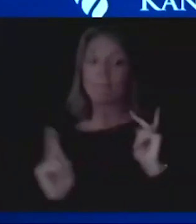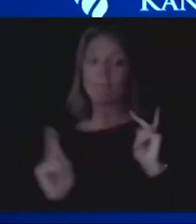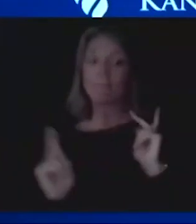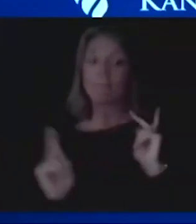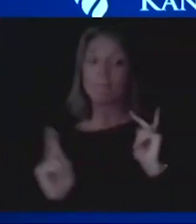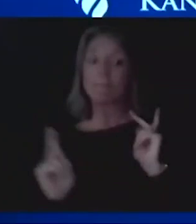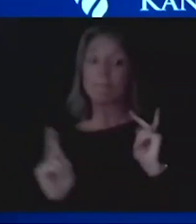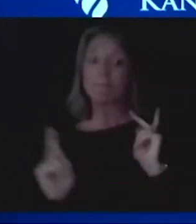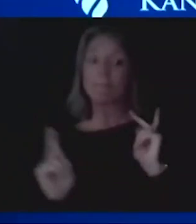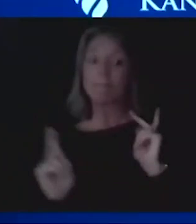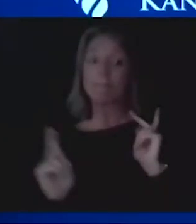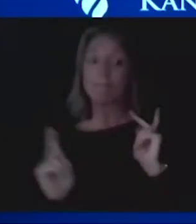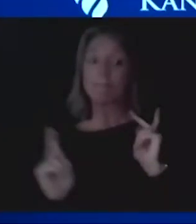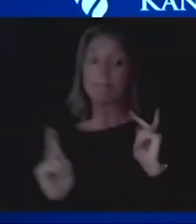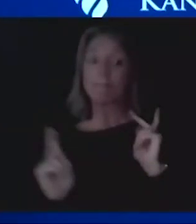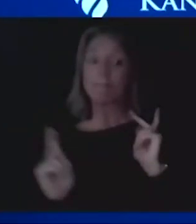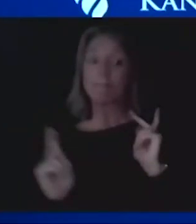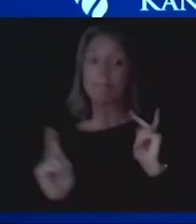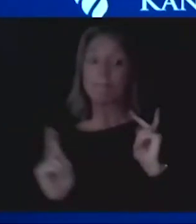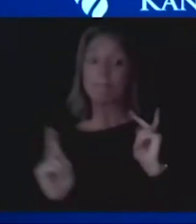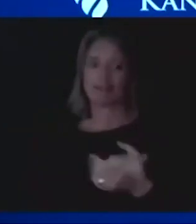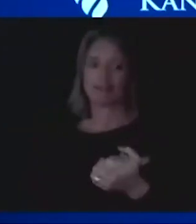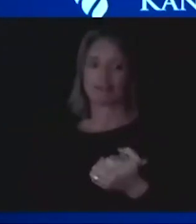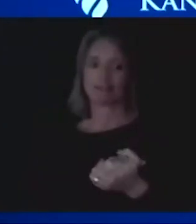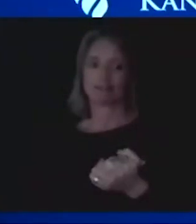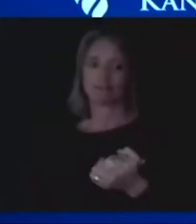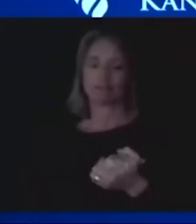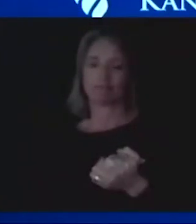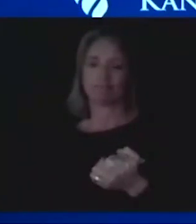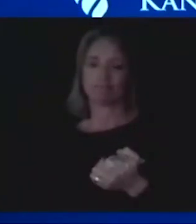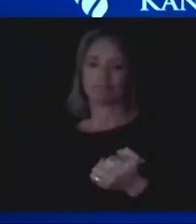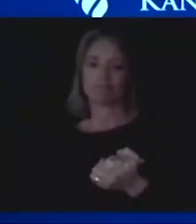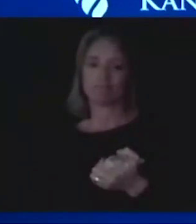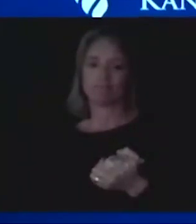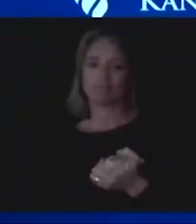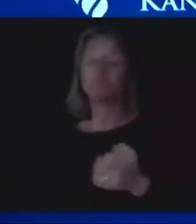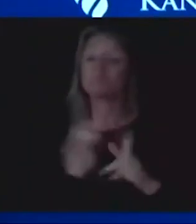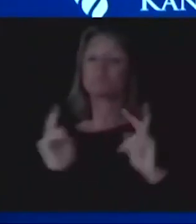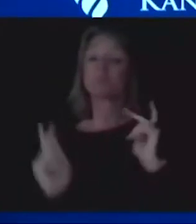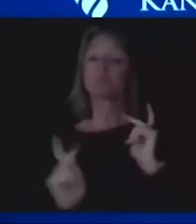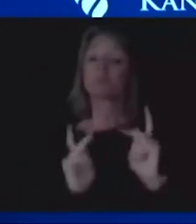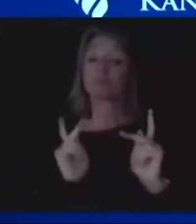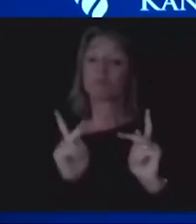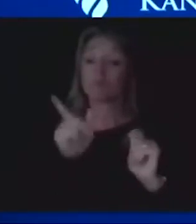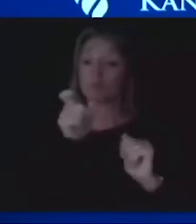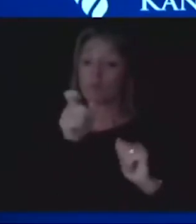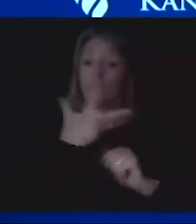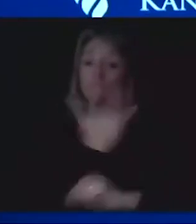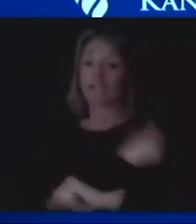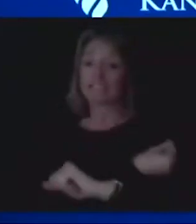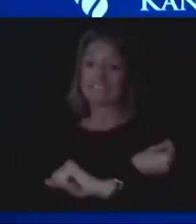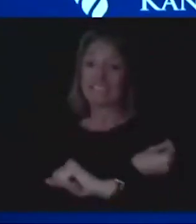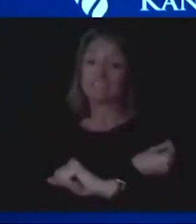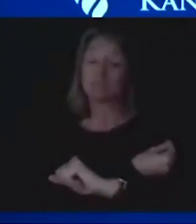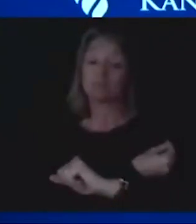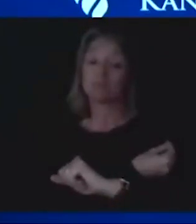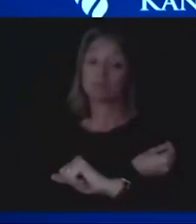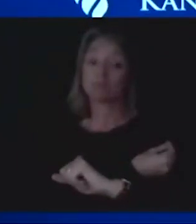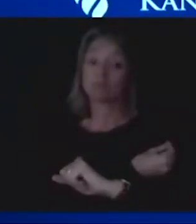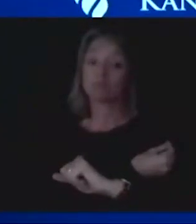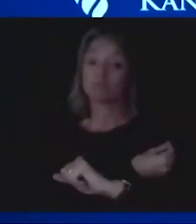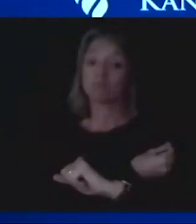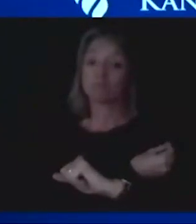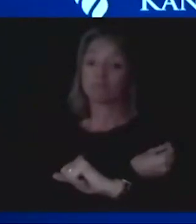for 90% of our hospitalizations and 98% of the deaths. And the folks who are vaccinated, you know what, who die, that's because you didn't get a good enough